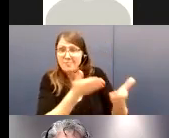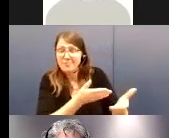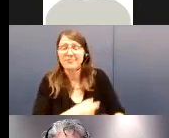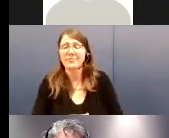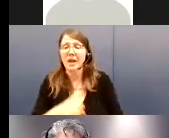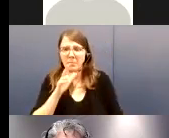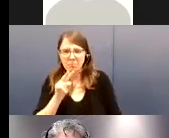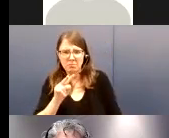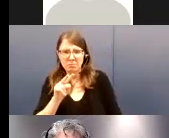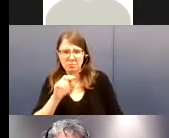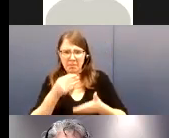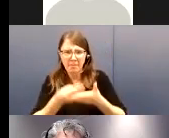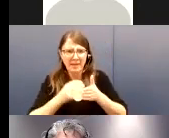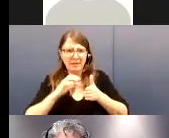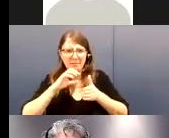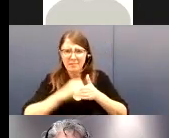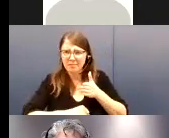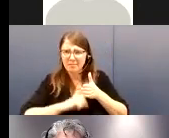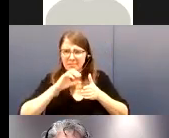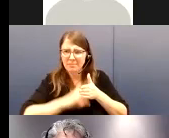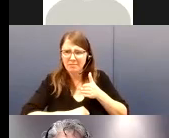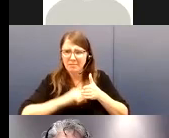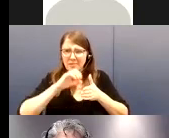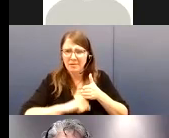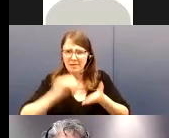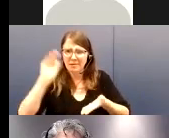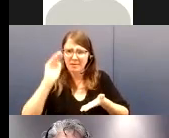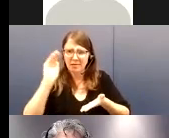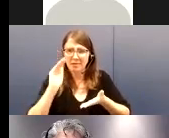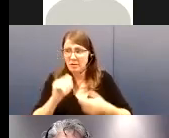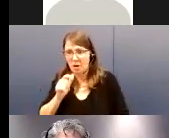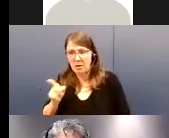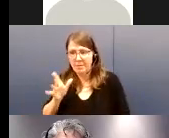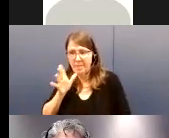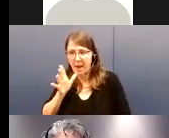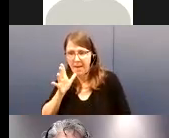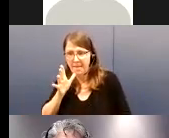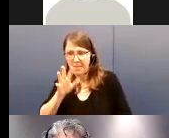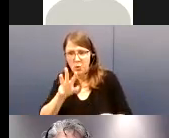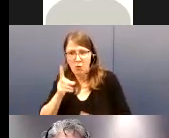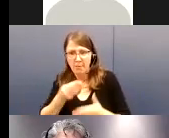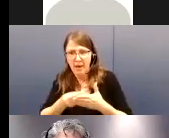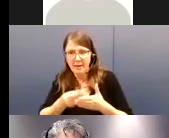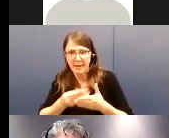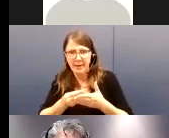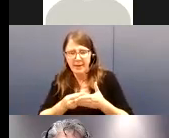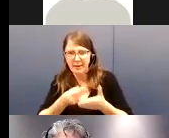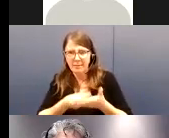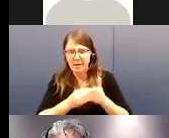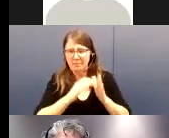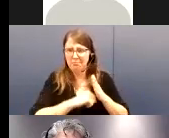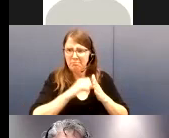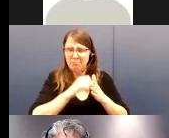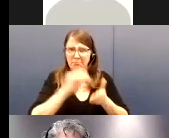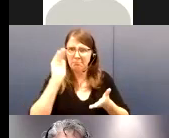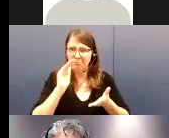out of the account, and it wasn't her that was taking the money out of the account. And she started getting concerned. So had some income